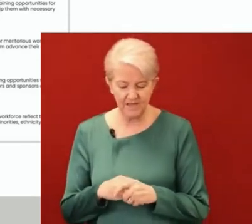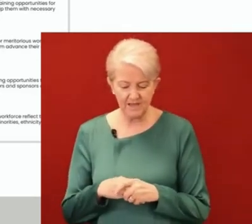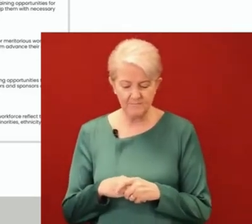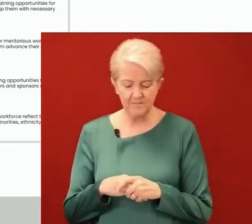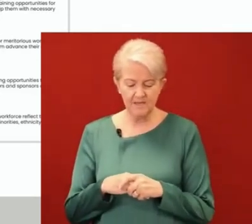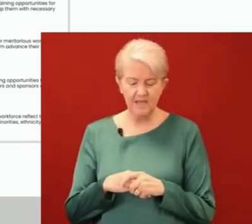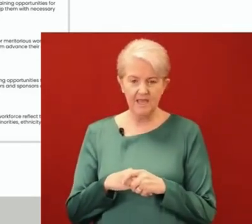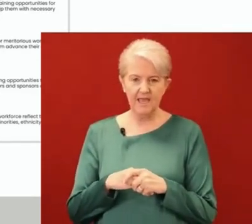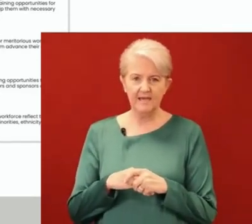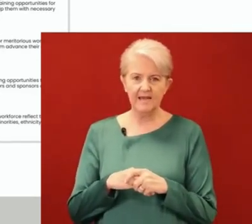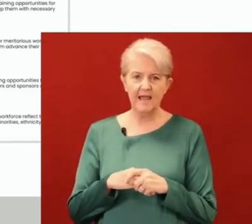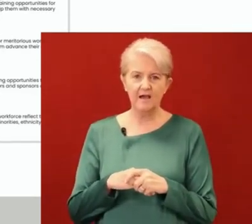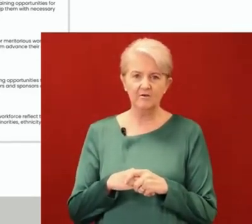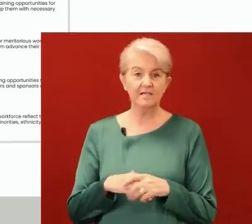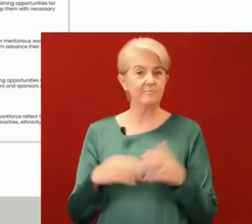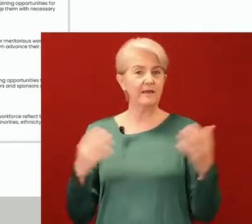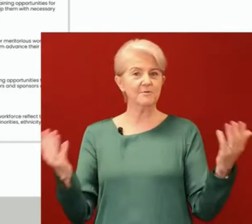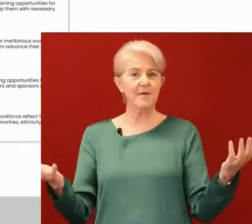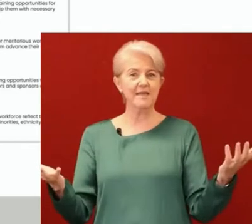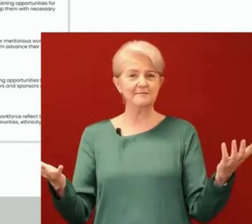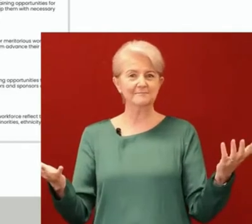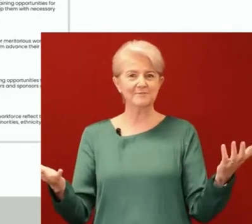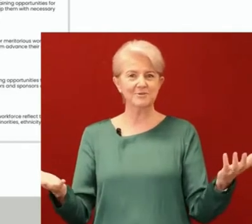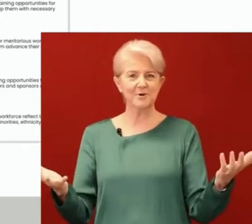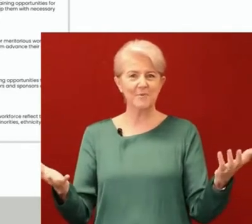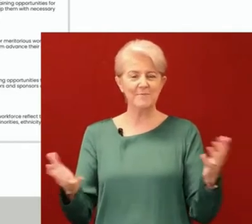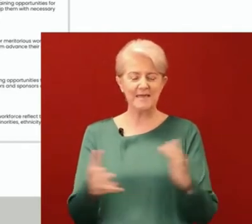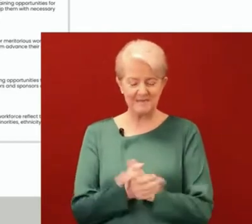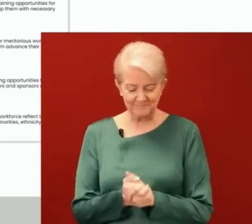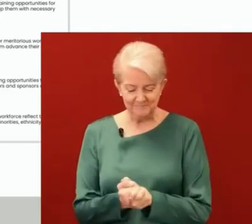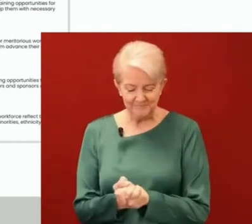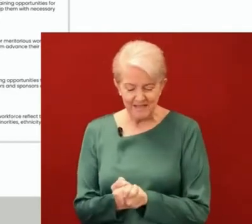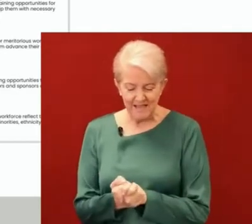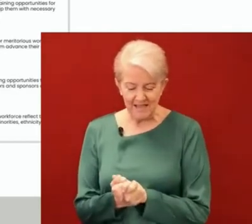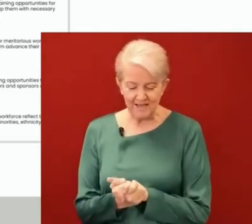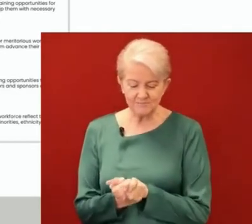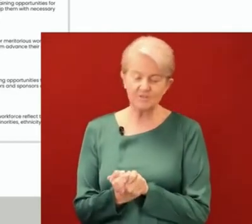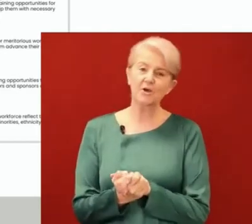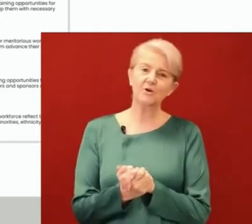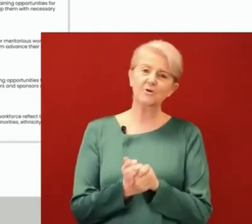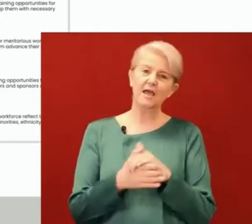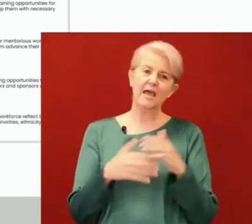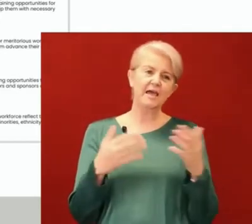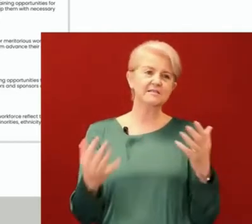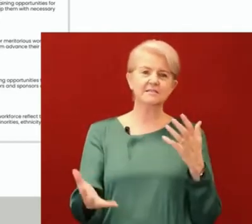and now it's back to me to talk about me.